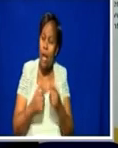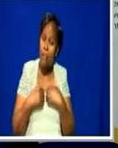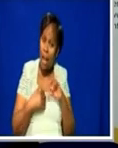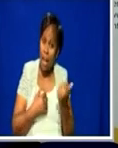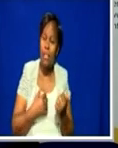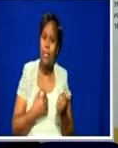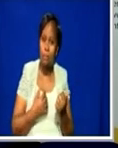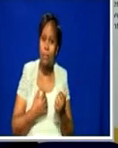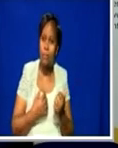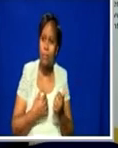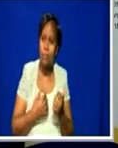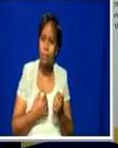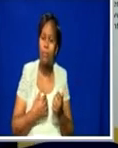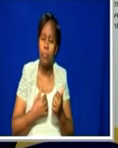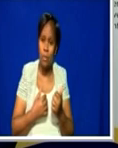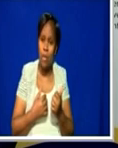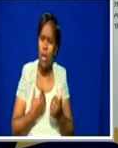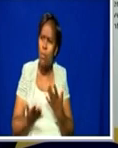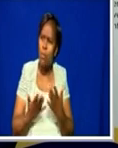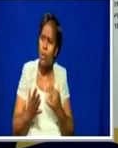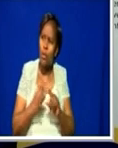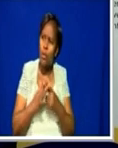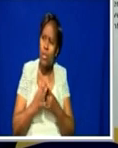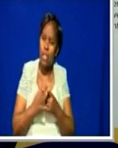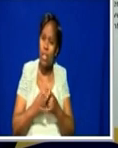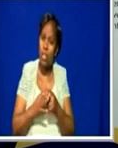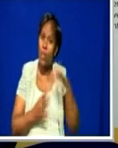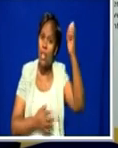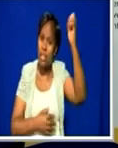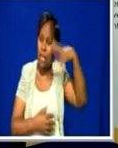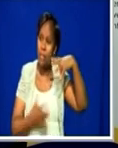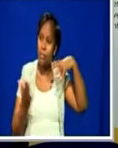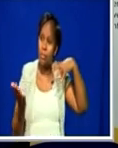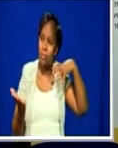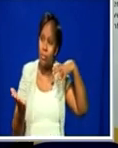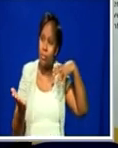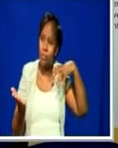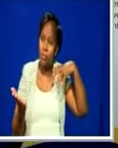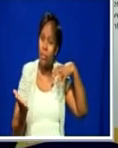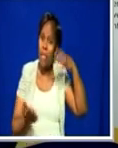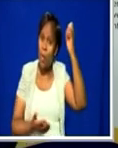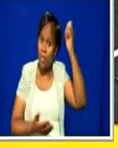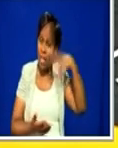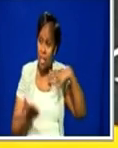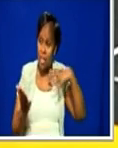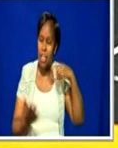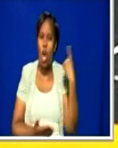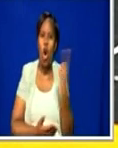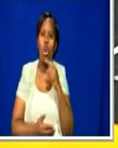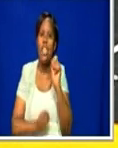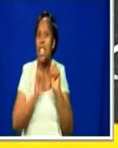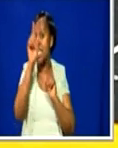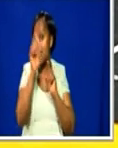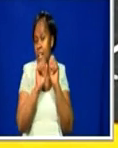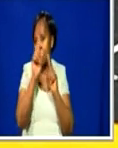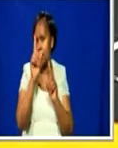other Yes. Now heavenly bodies. So heavenly maybe we are bodies. going to start with the sun. So I first We of all, know- what? Oh, so We the sun, say that our sun is the only star. the